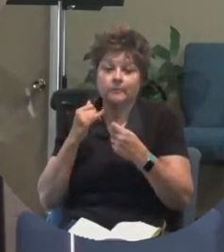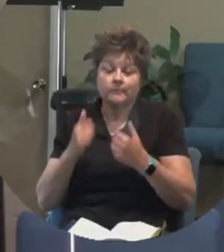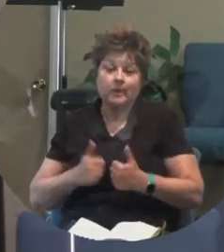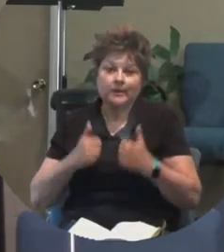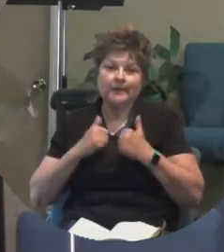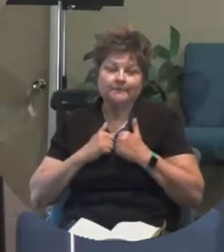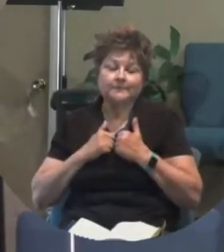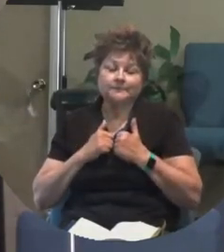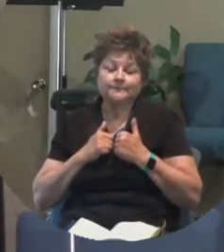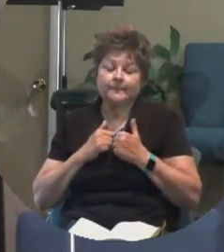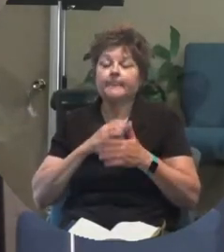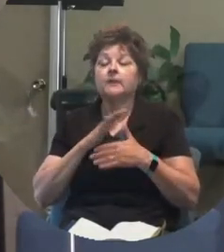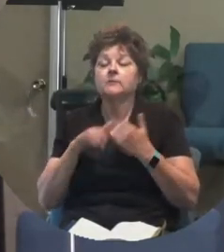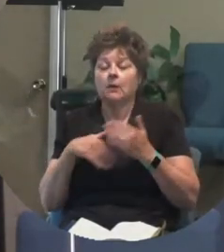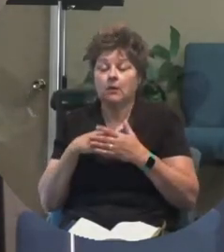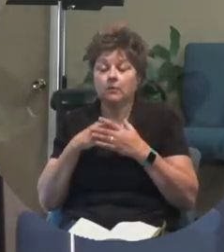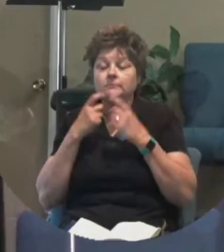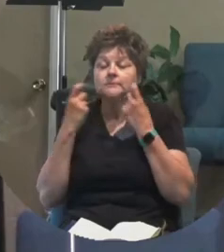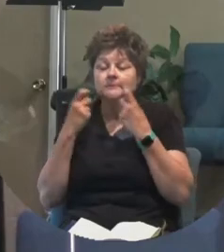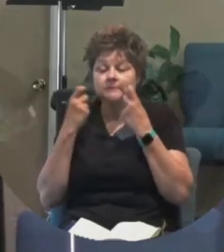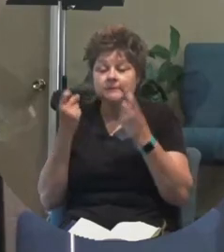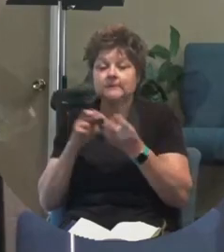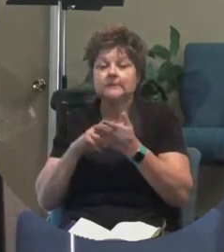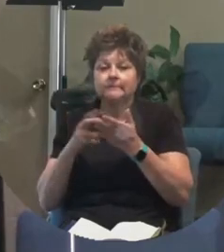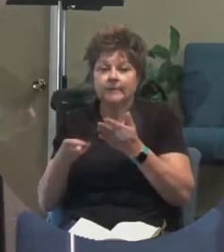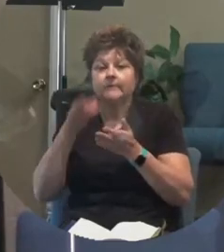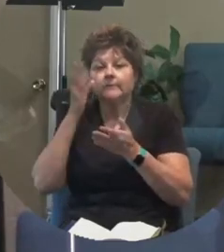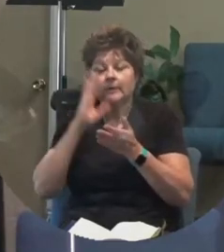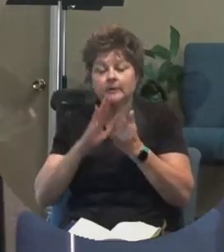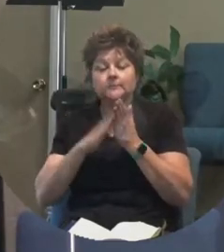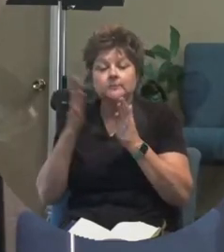For all have sinned and fall short of God's glory.